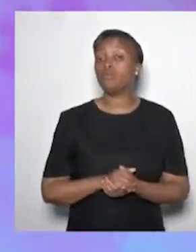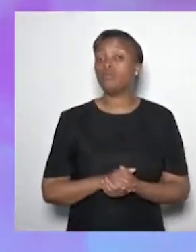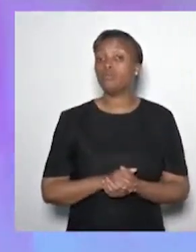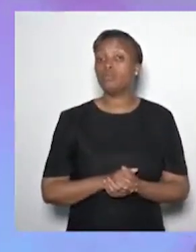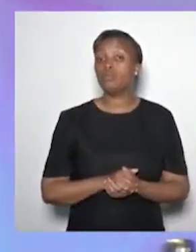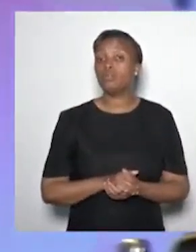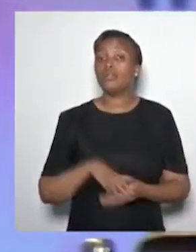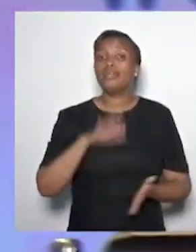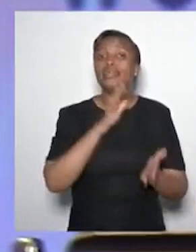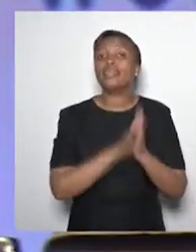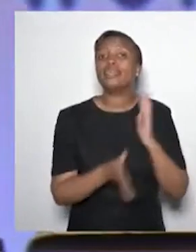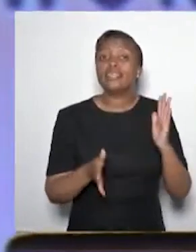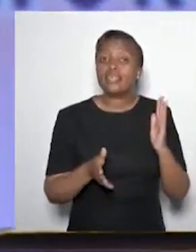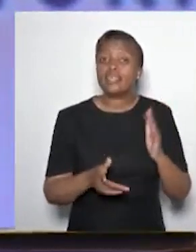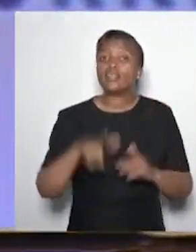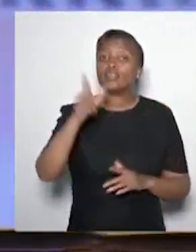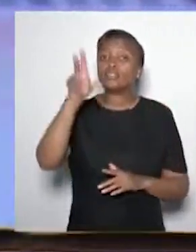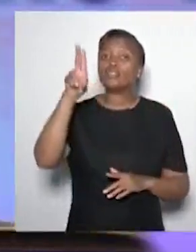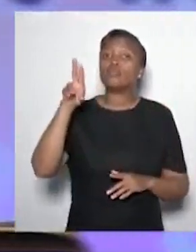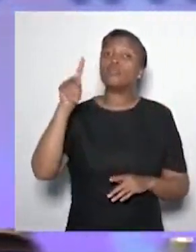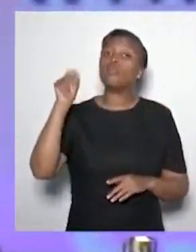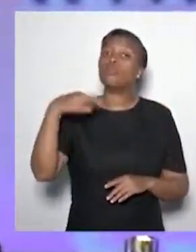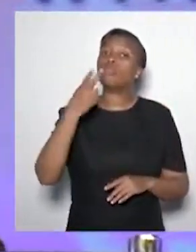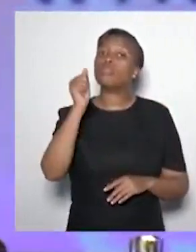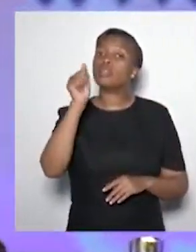Uya le kerekeng ya Luther ya Bapedi.